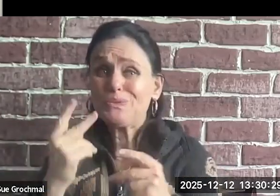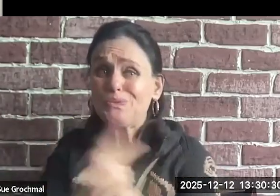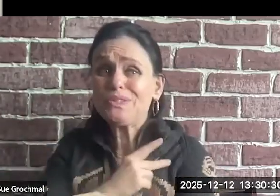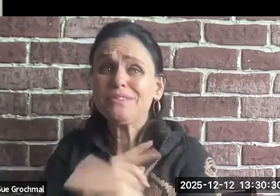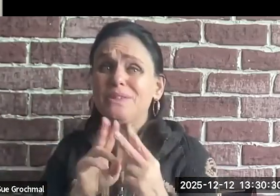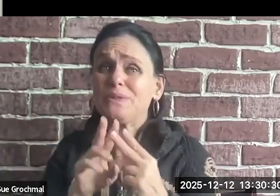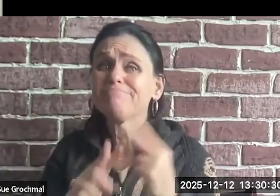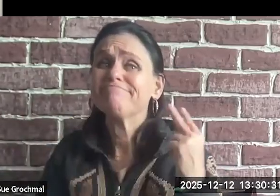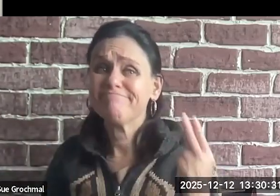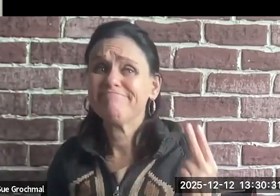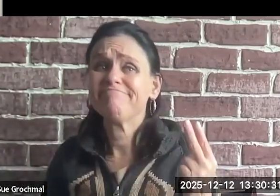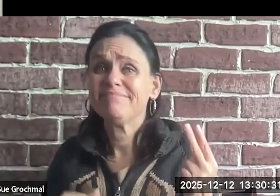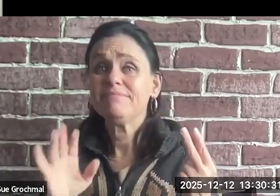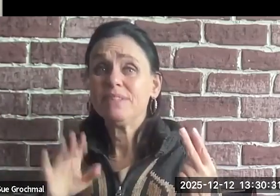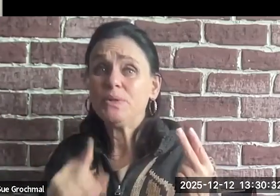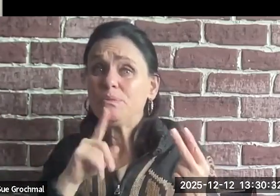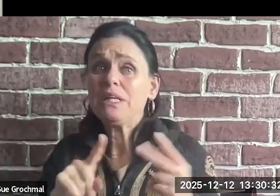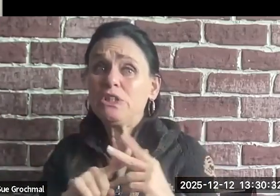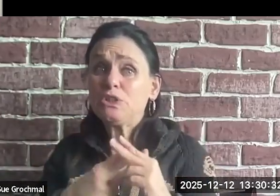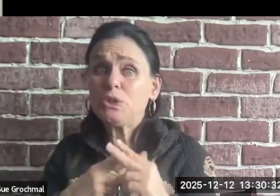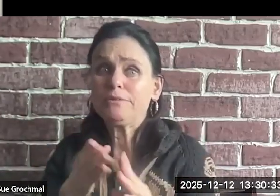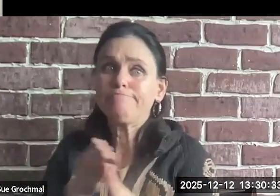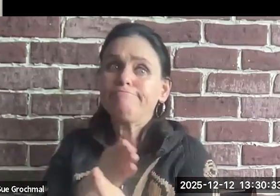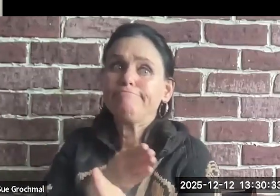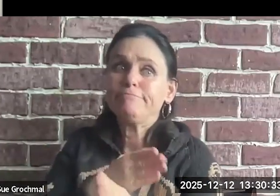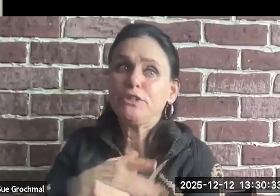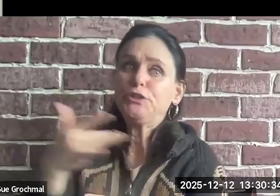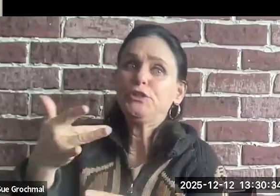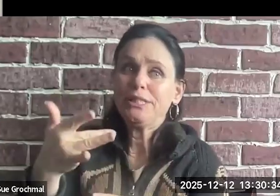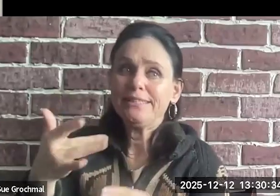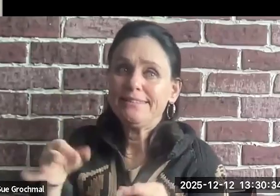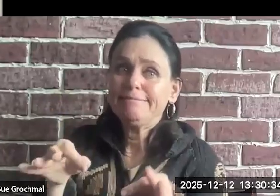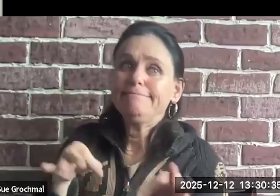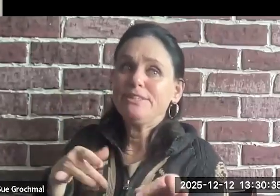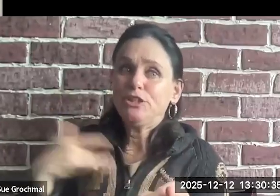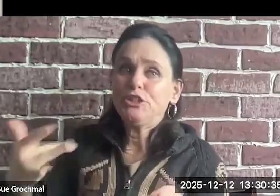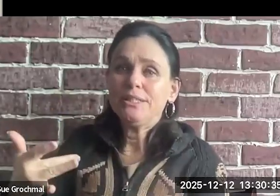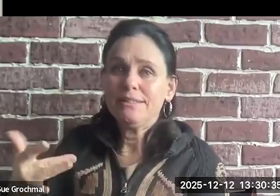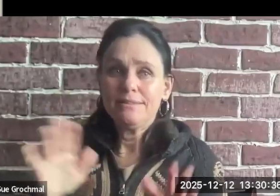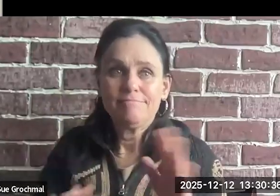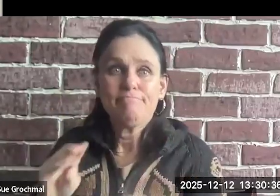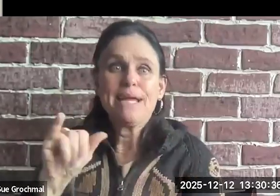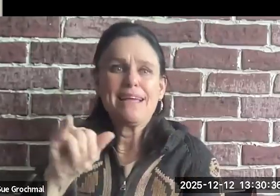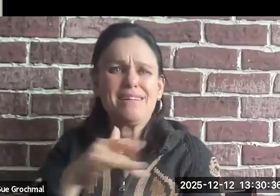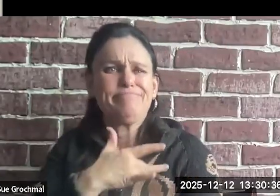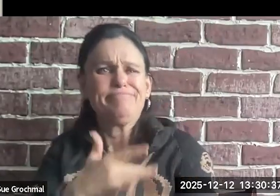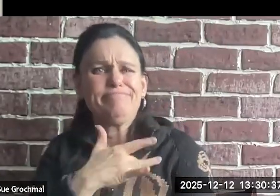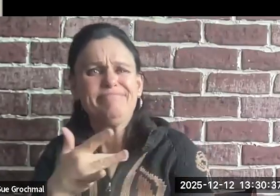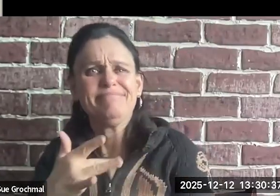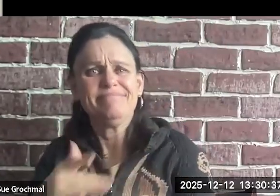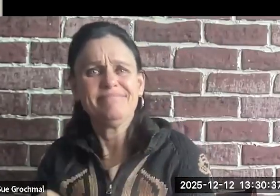these events, they started very early this year for us in May. Normally we're kind of